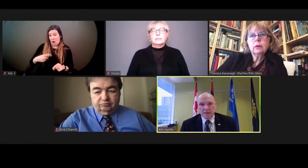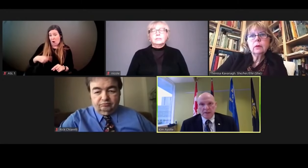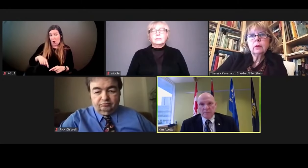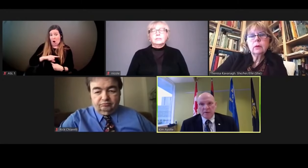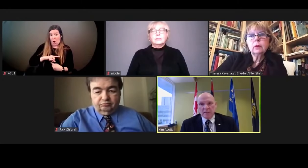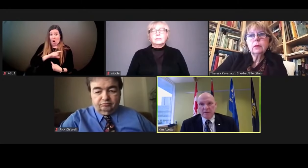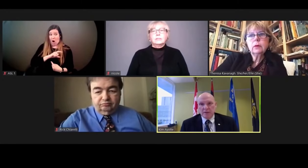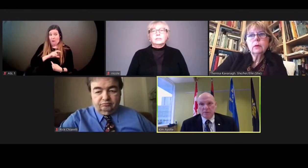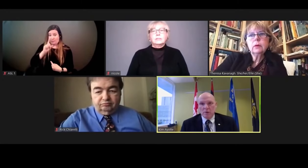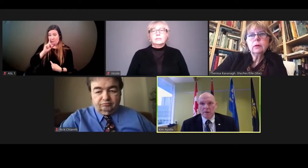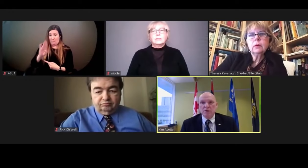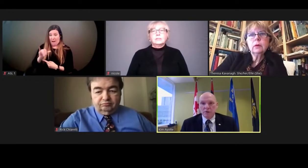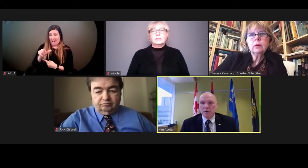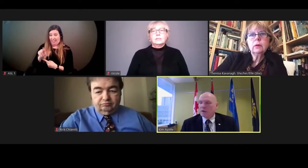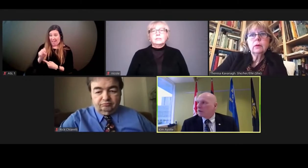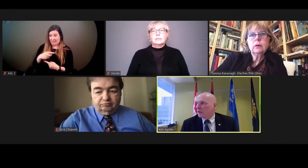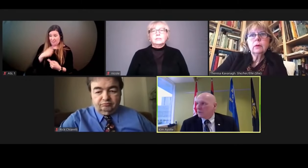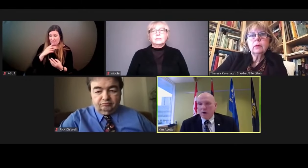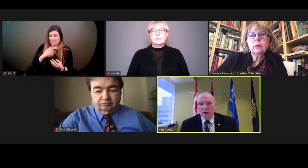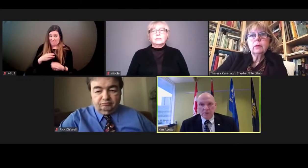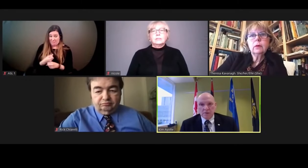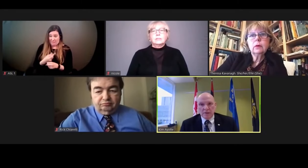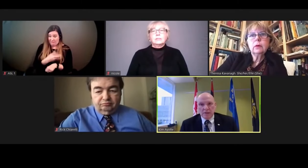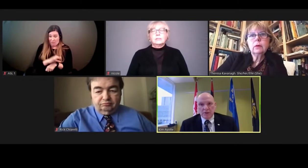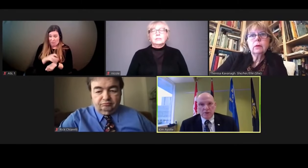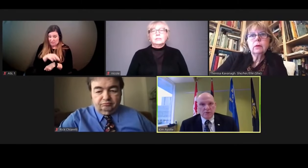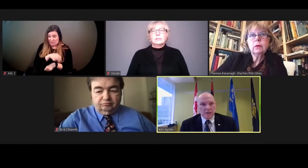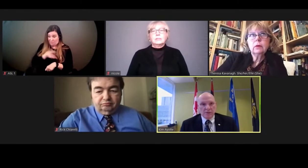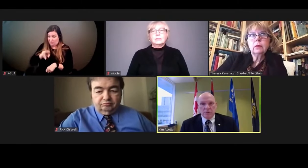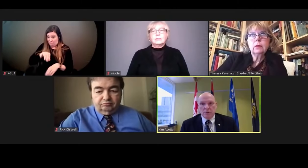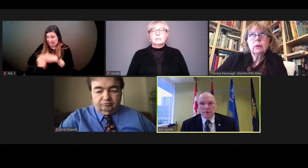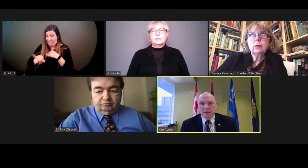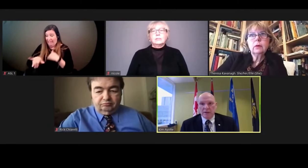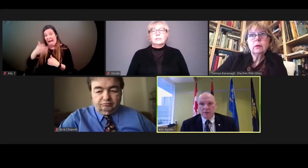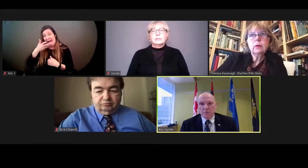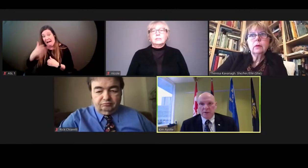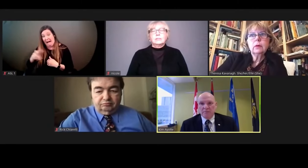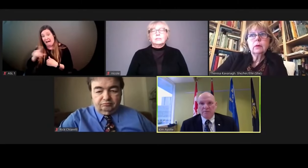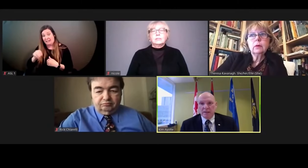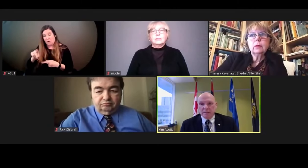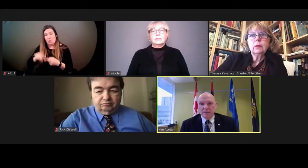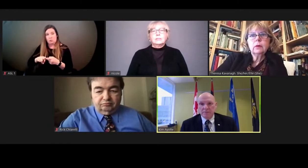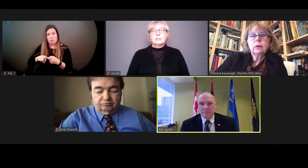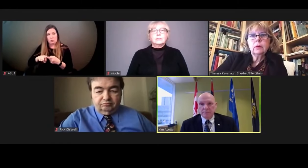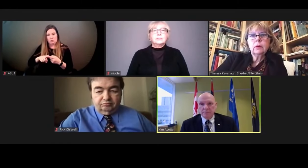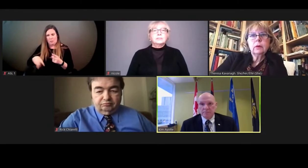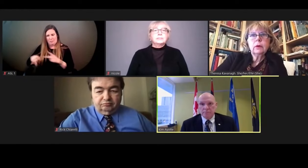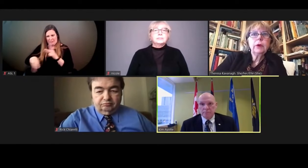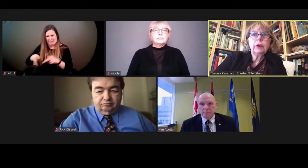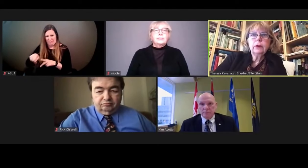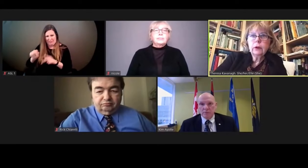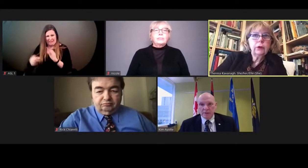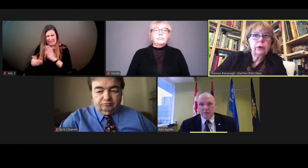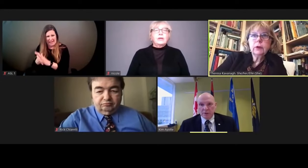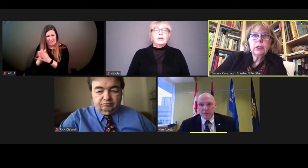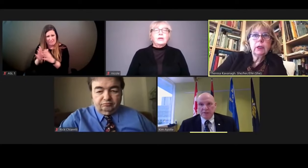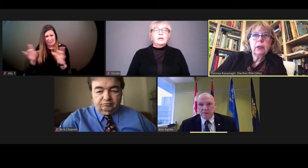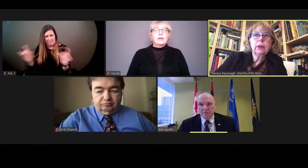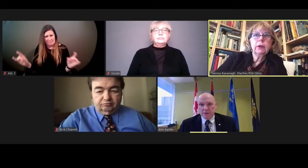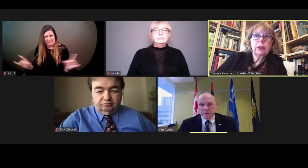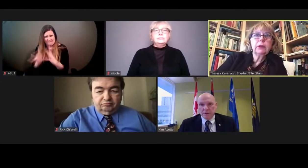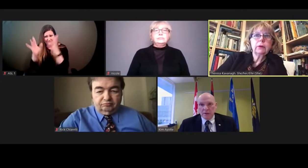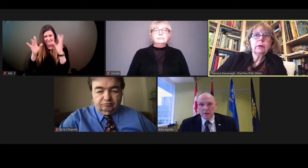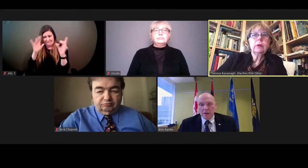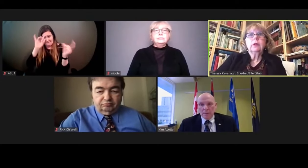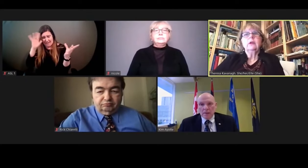risk by having them go into the hot zone and issue tickets to a crowd that could become violent. Okay, so there's no police